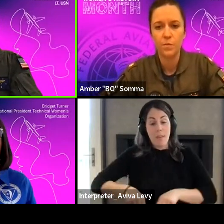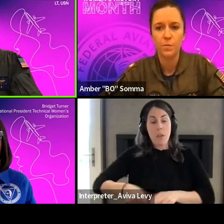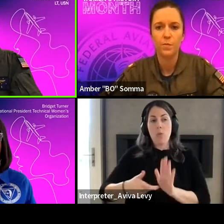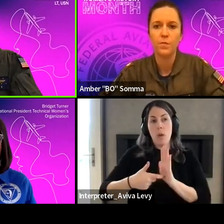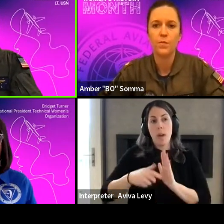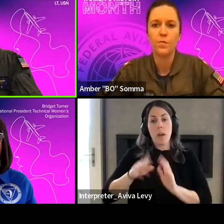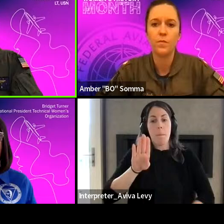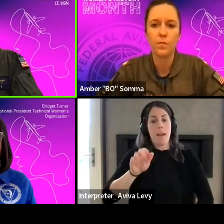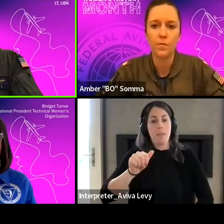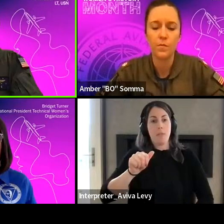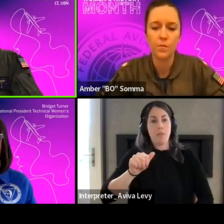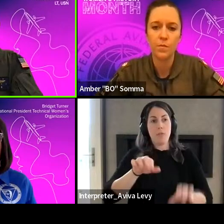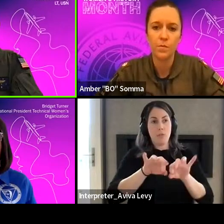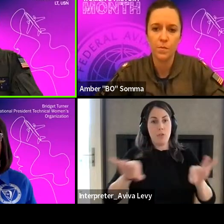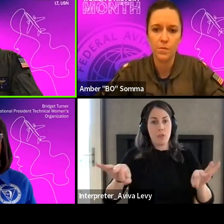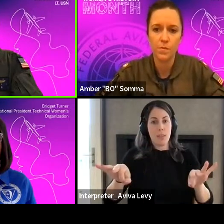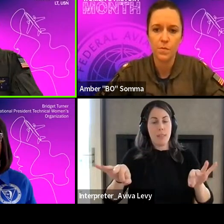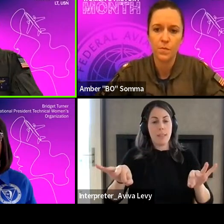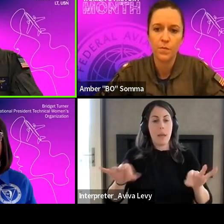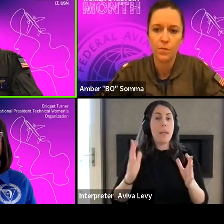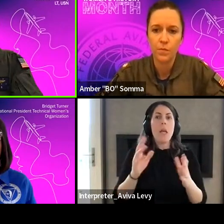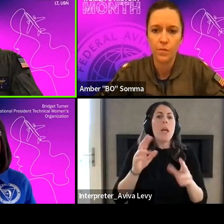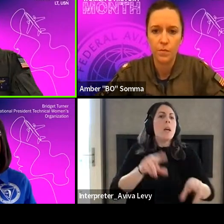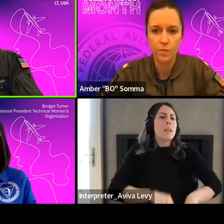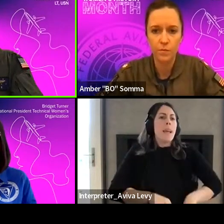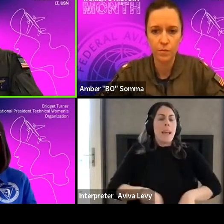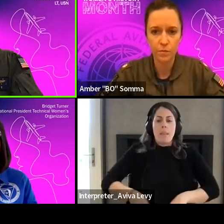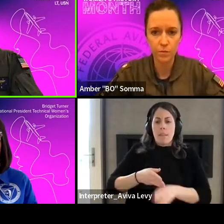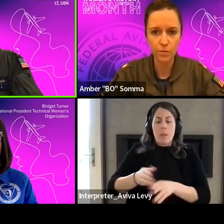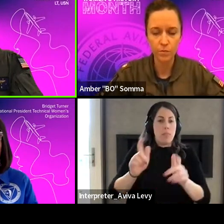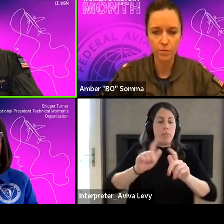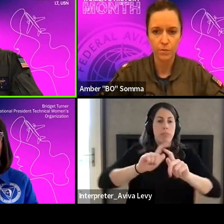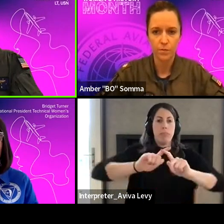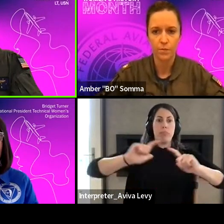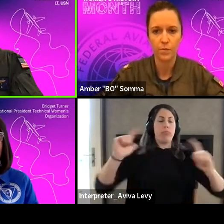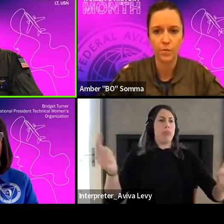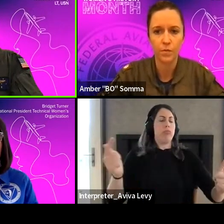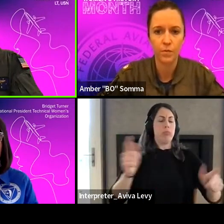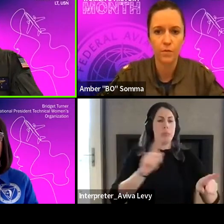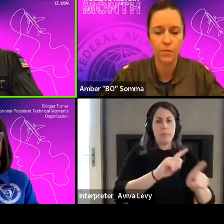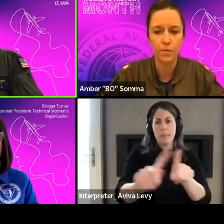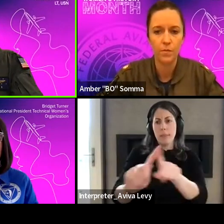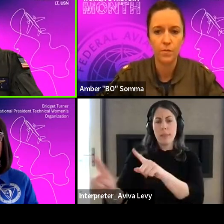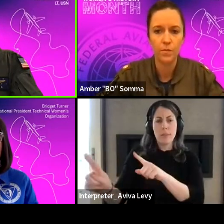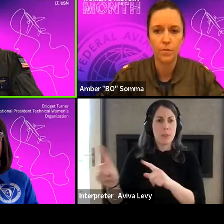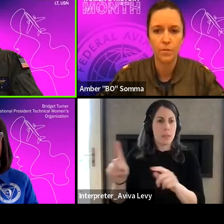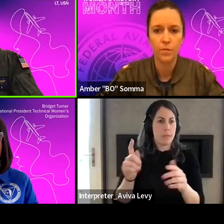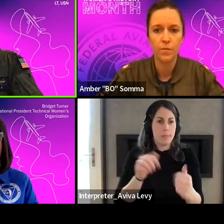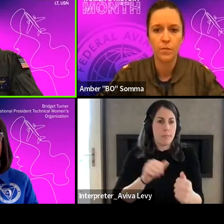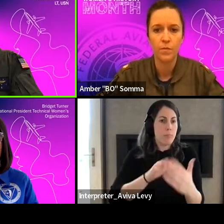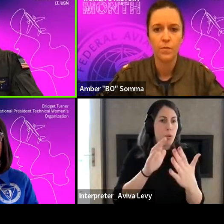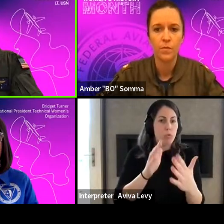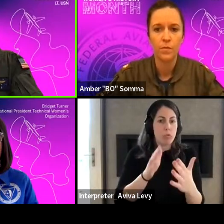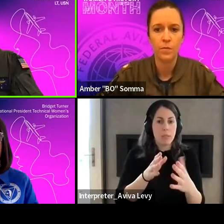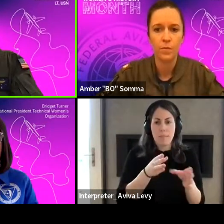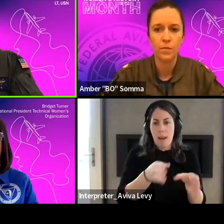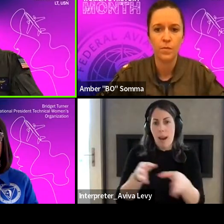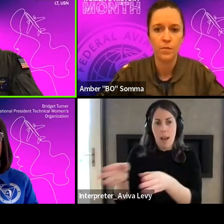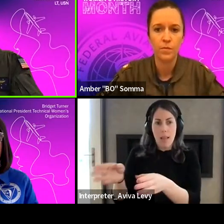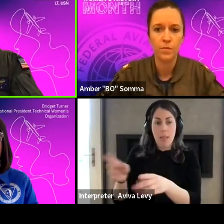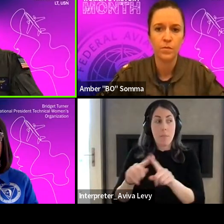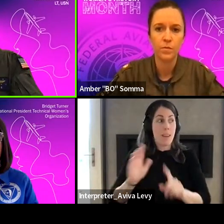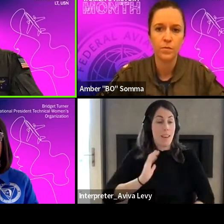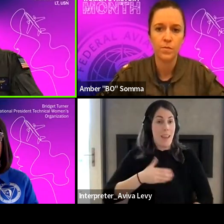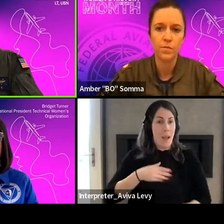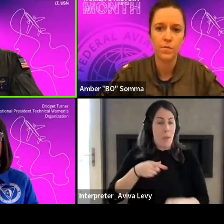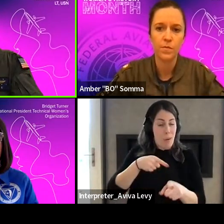There are the Navy, I mean, the Navy is so large and there are so many paths, different paths to commissioning. But for our particular